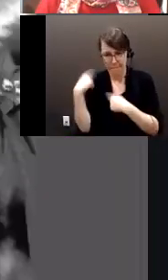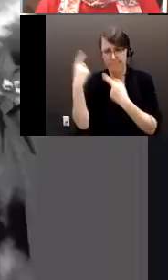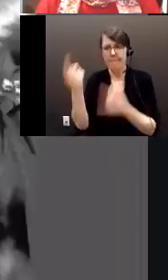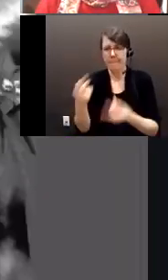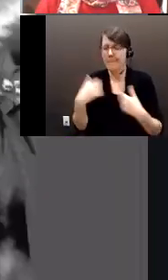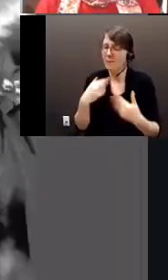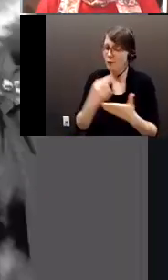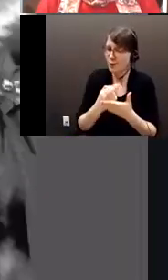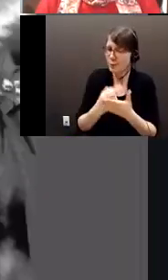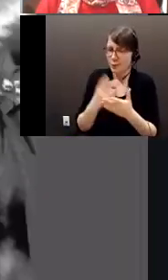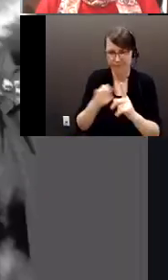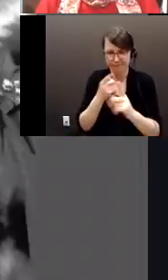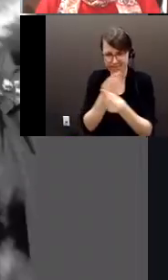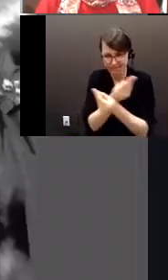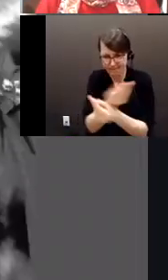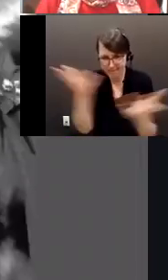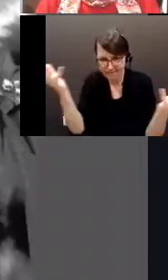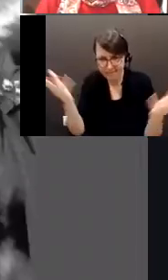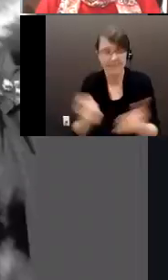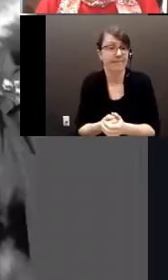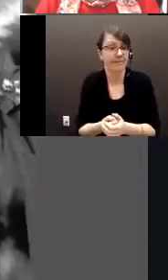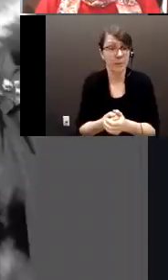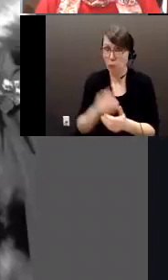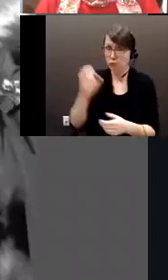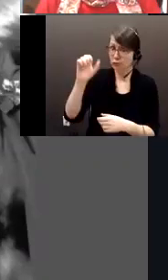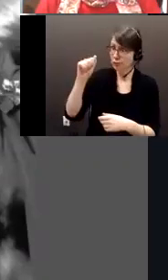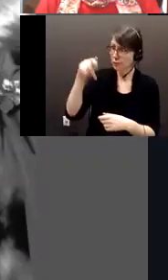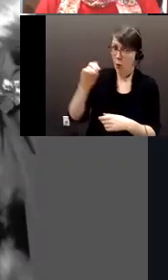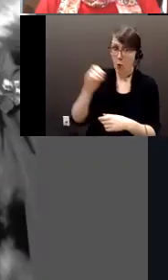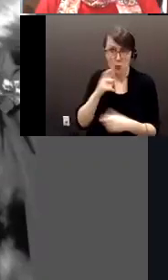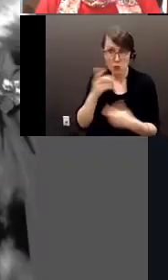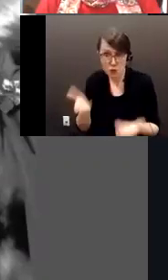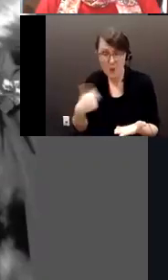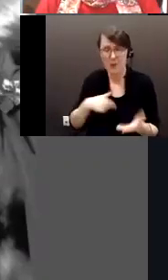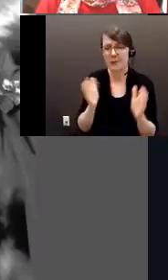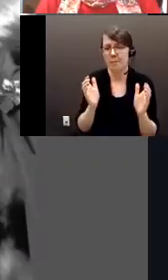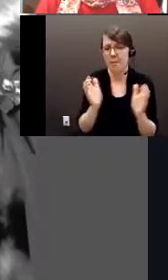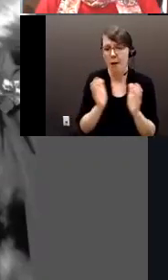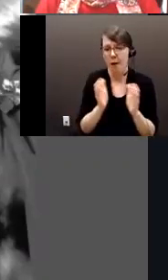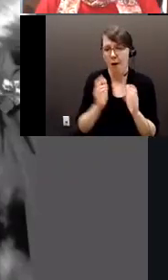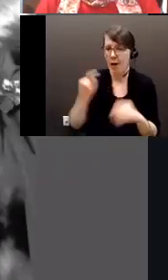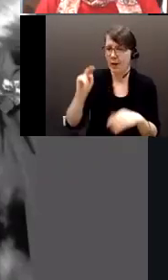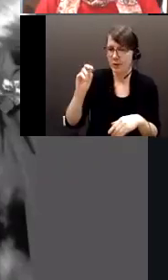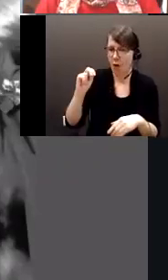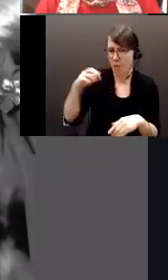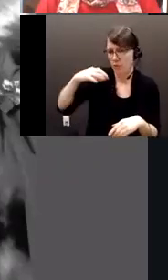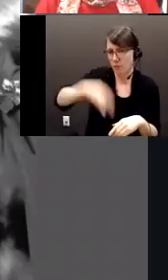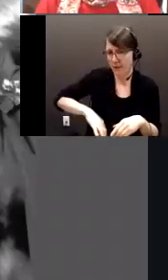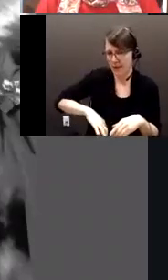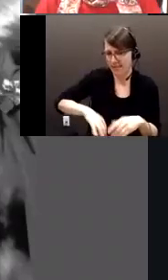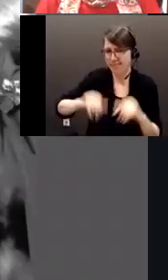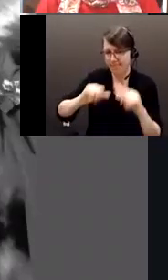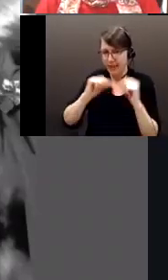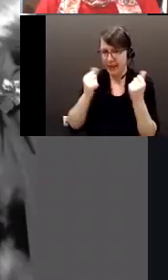So a little bit about us, who we are and what we do. We are a small nonprofit agency, and we're generously funded by